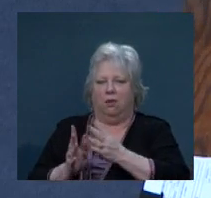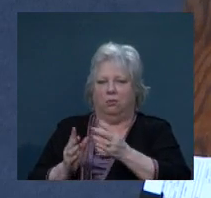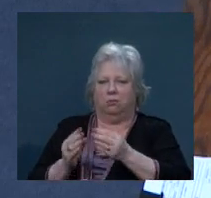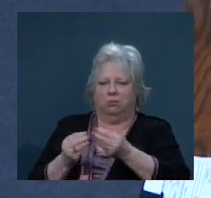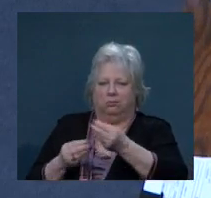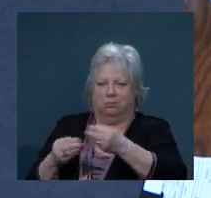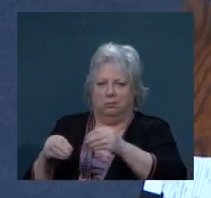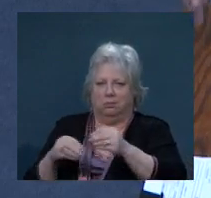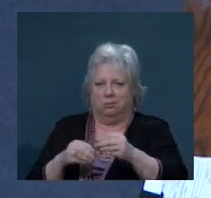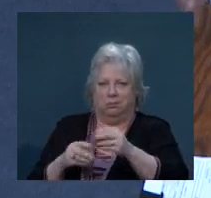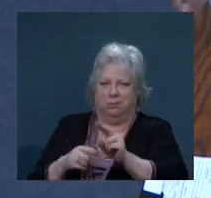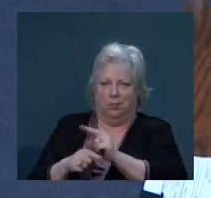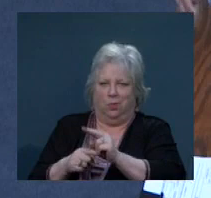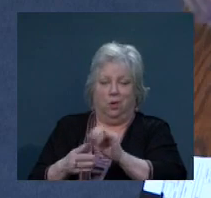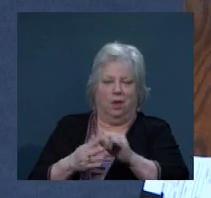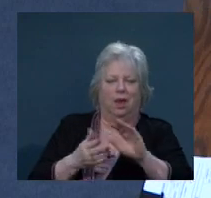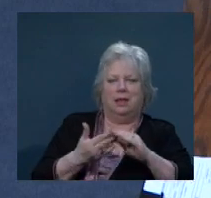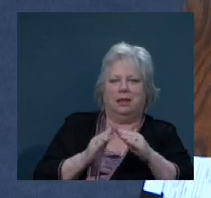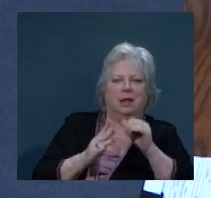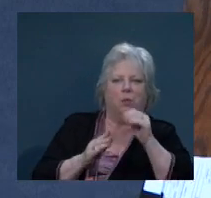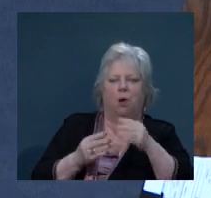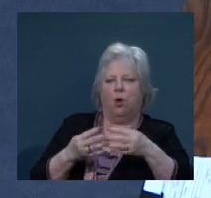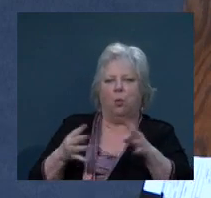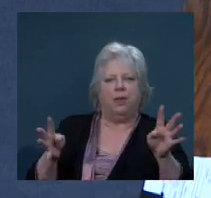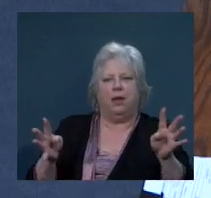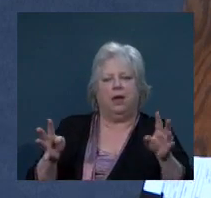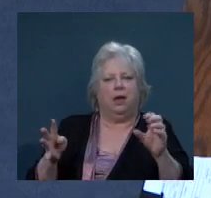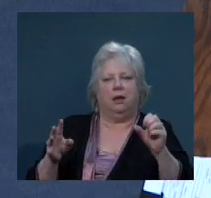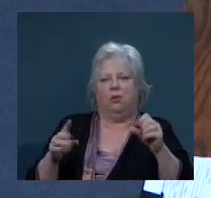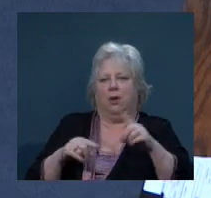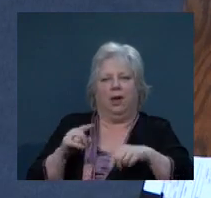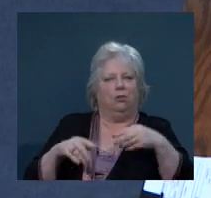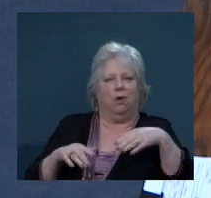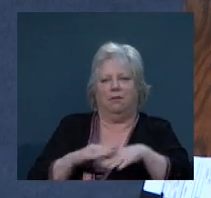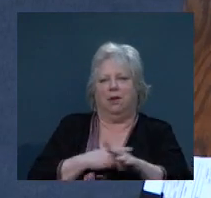won't even, the city won't even open up the gates so you can drive in.